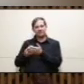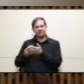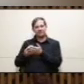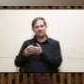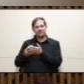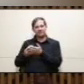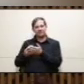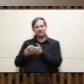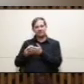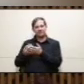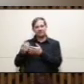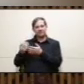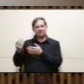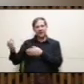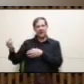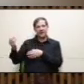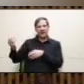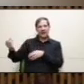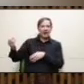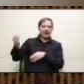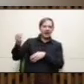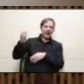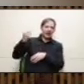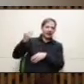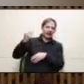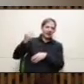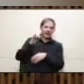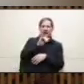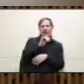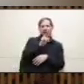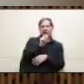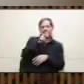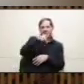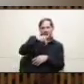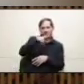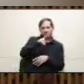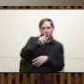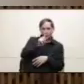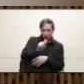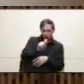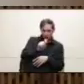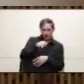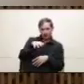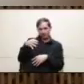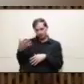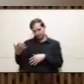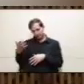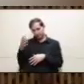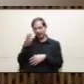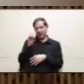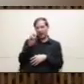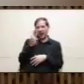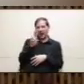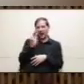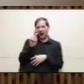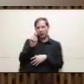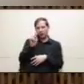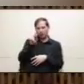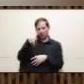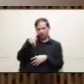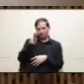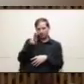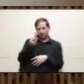be paid over to the state. So when the new CFO came also, we resolved the issue of VAT of that service provider, which was